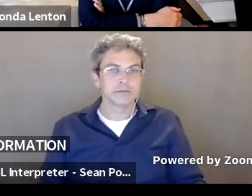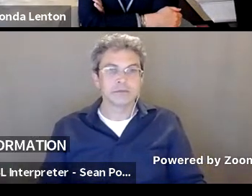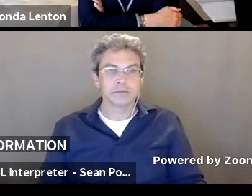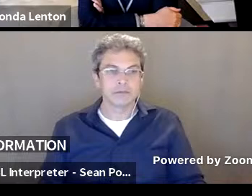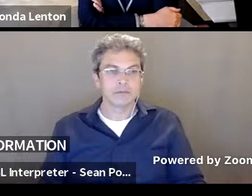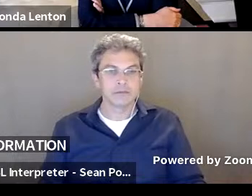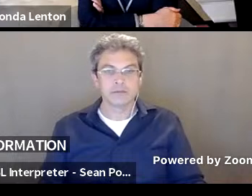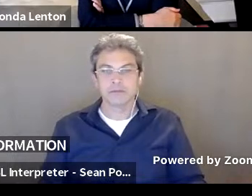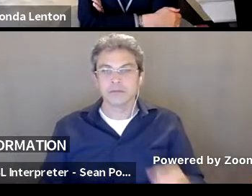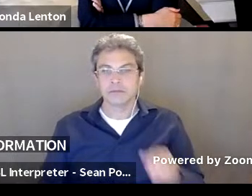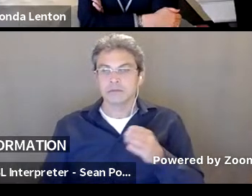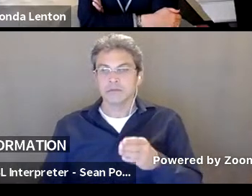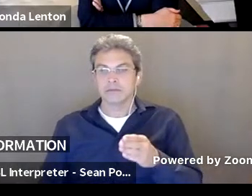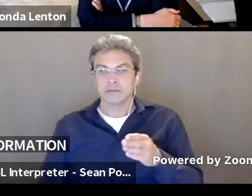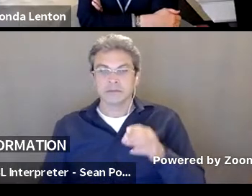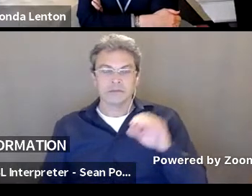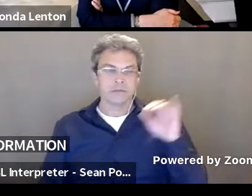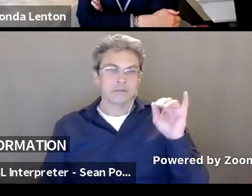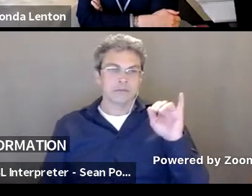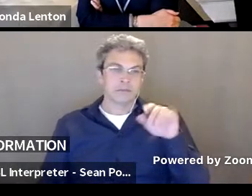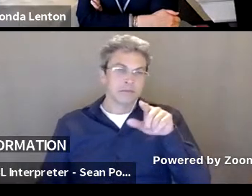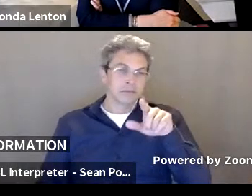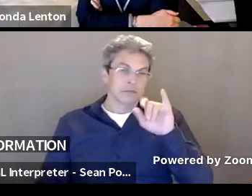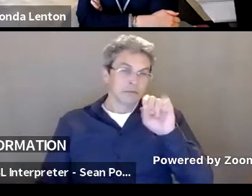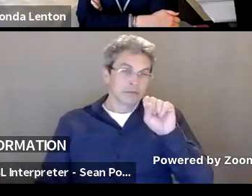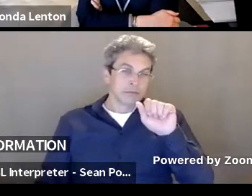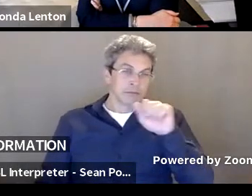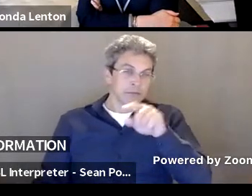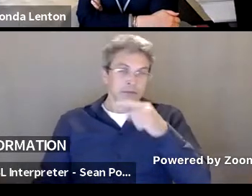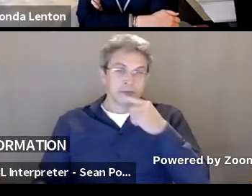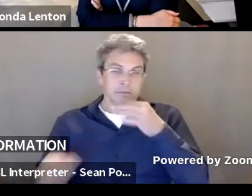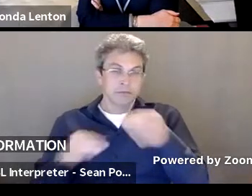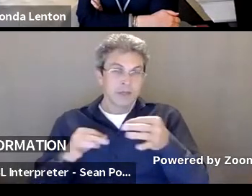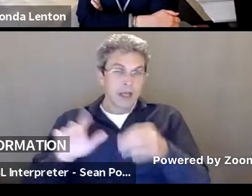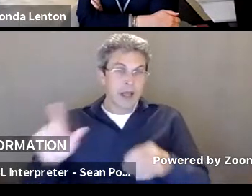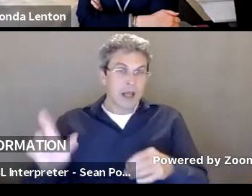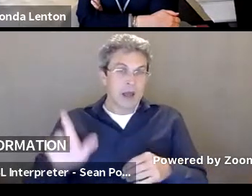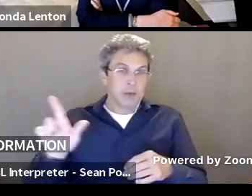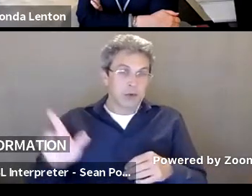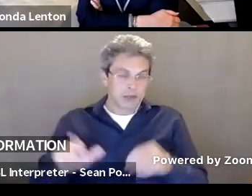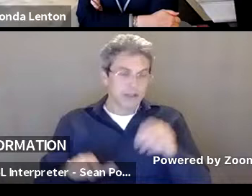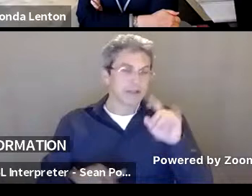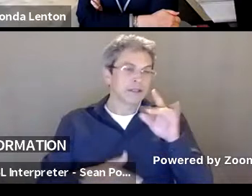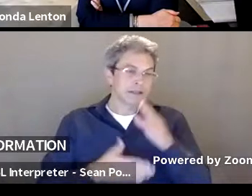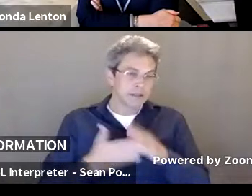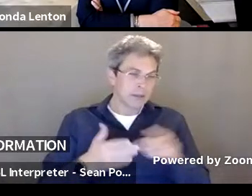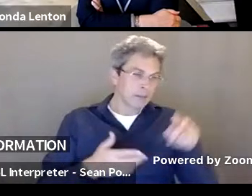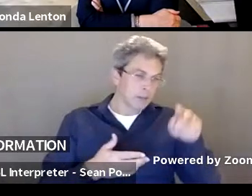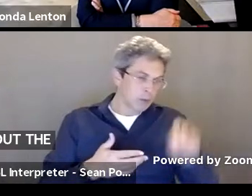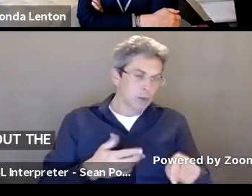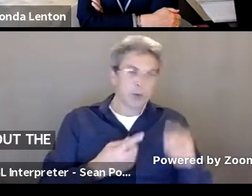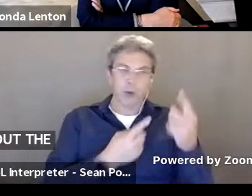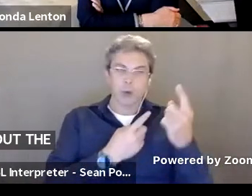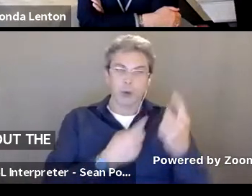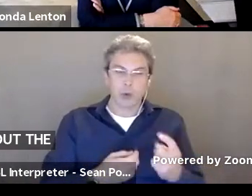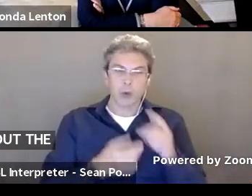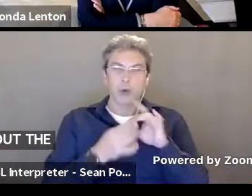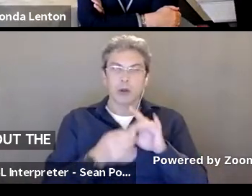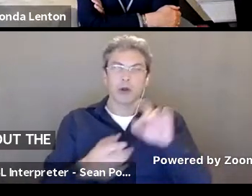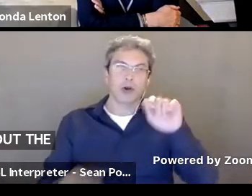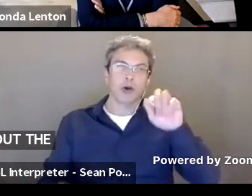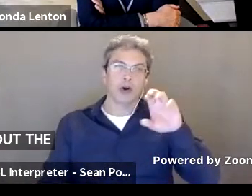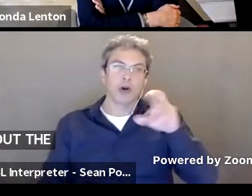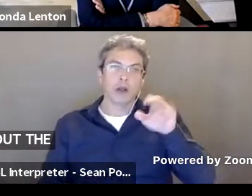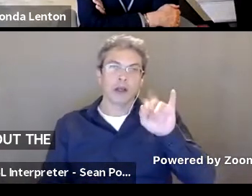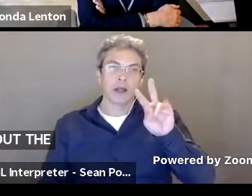And maybe Lisa, just building on your comments about the library, we have had a couple of questions about the opening of the archives,